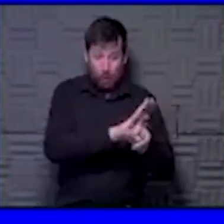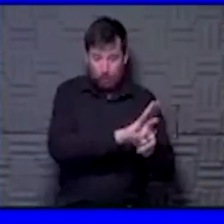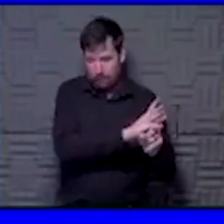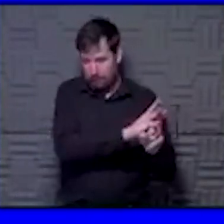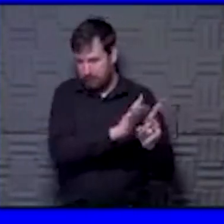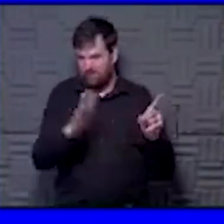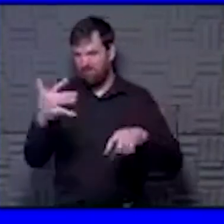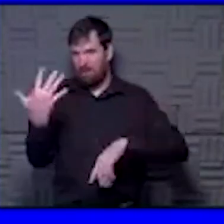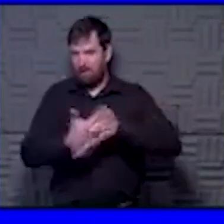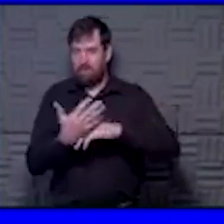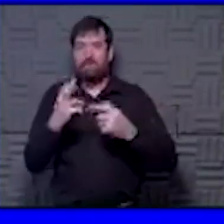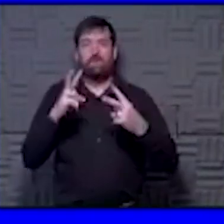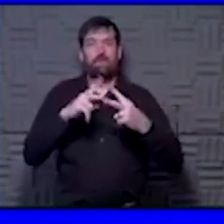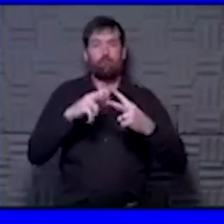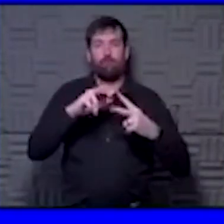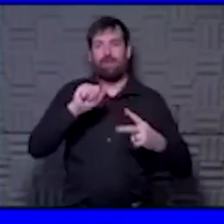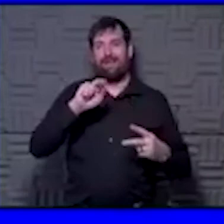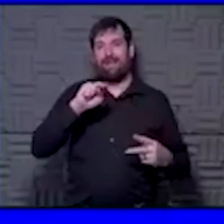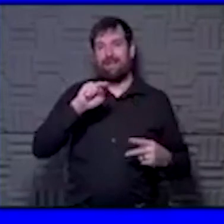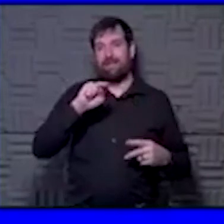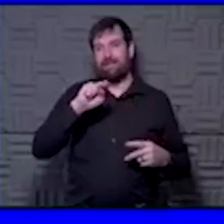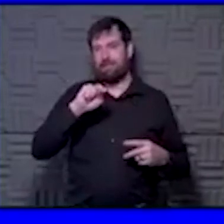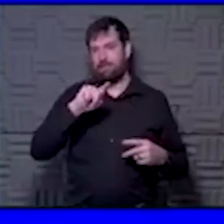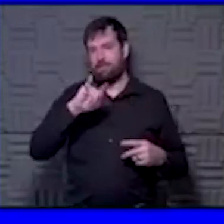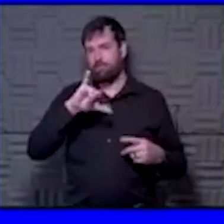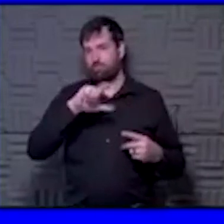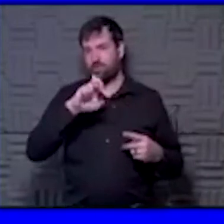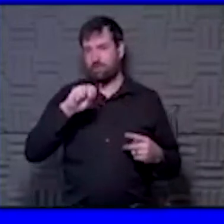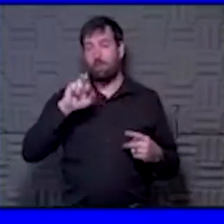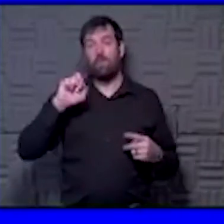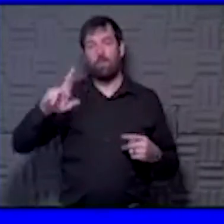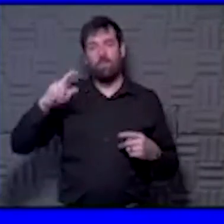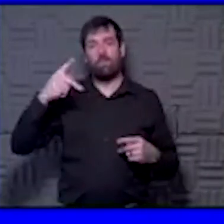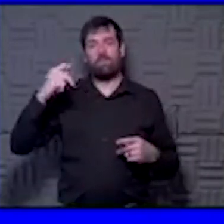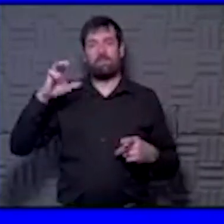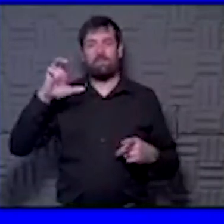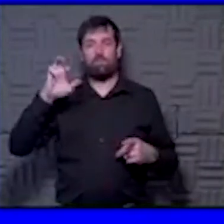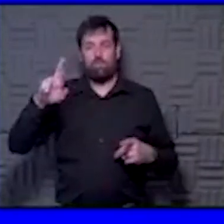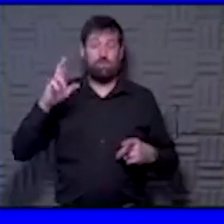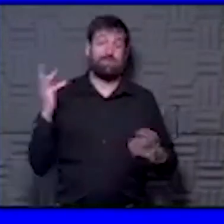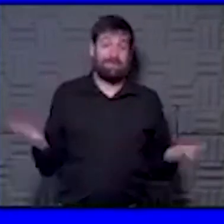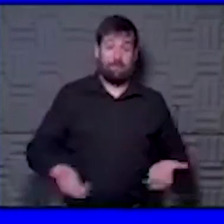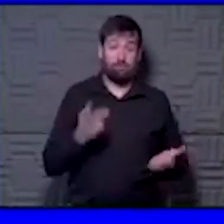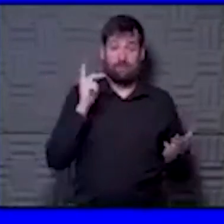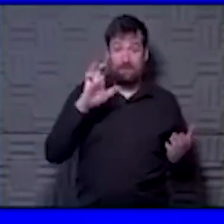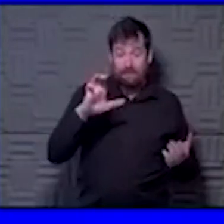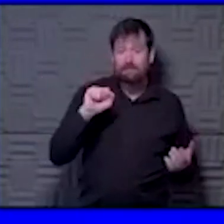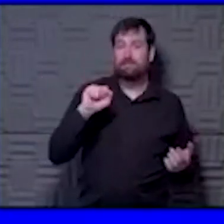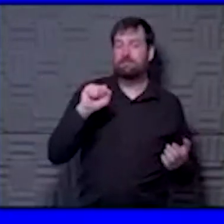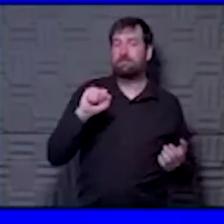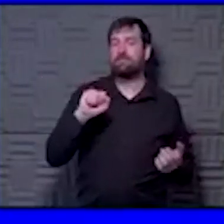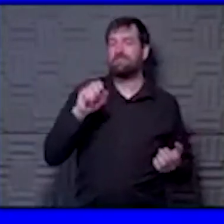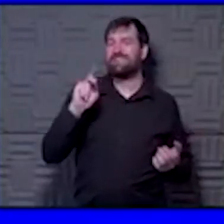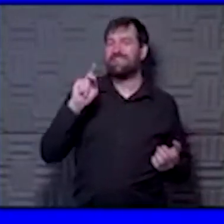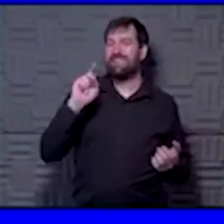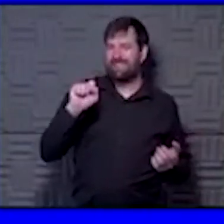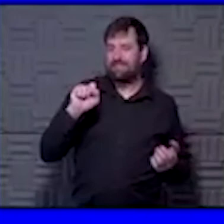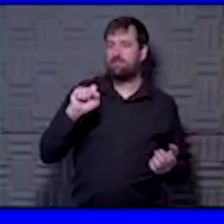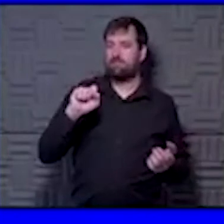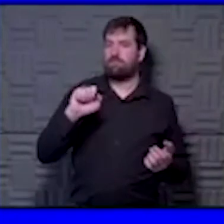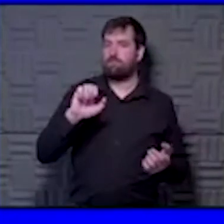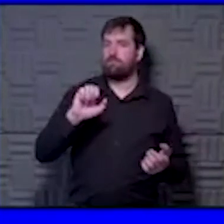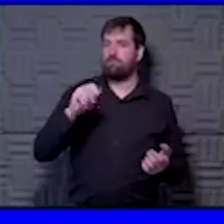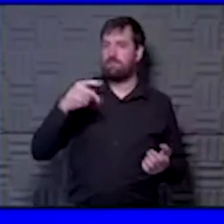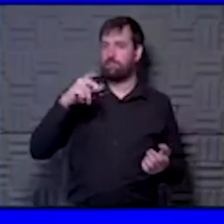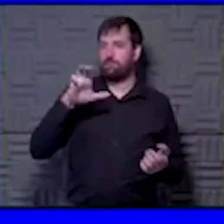either the PCR or the antigen. In Kansas, it's a PCR test that's required. So really after that 5 day, probably more around that 7 day mark